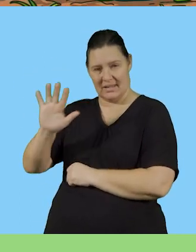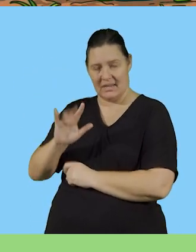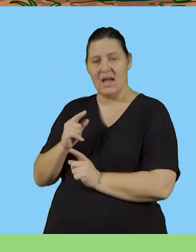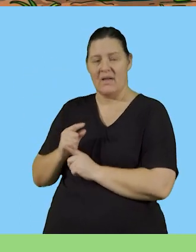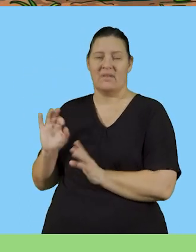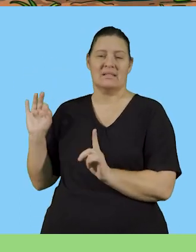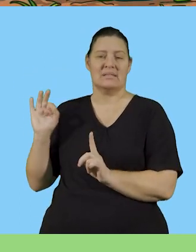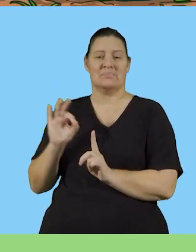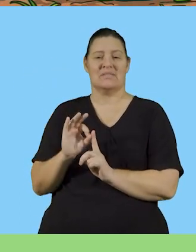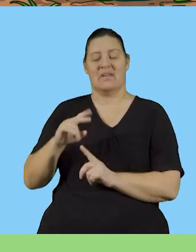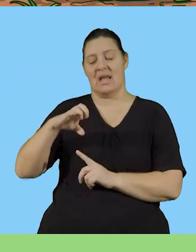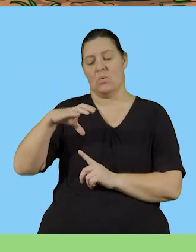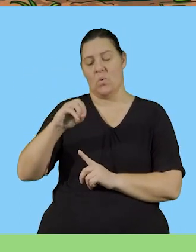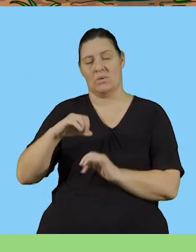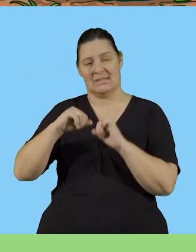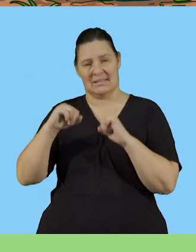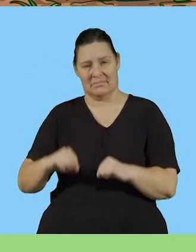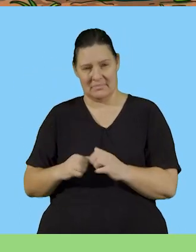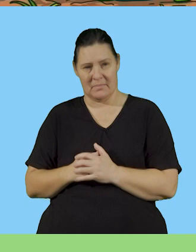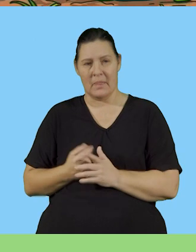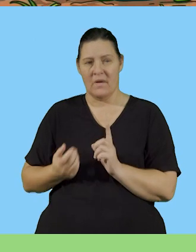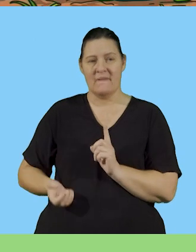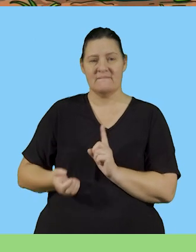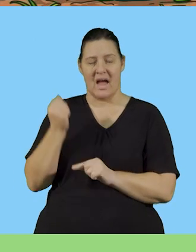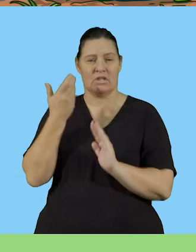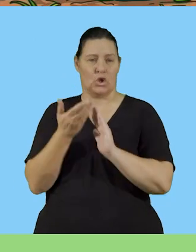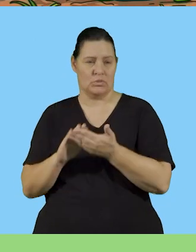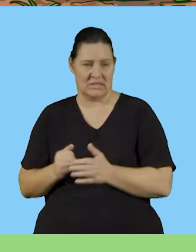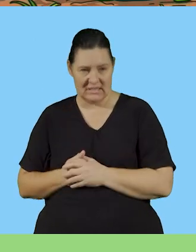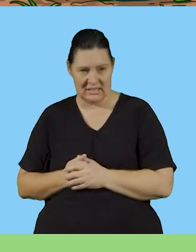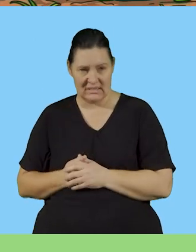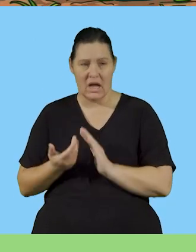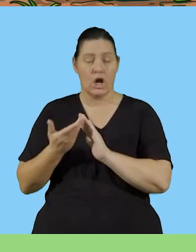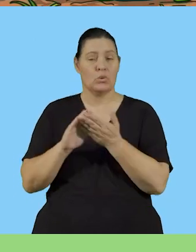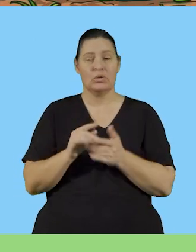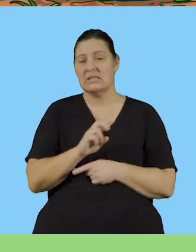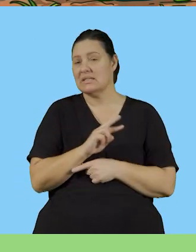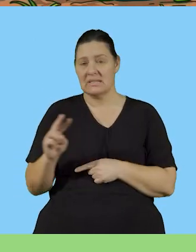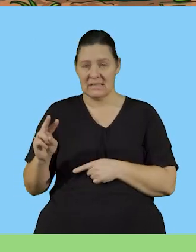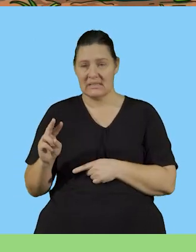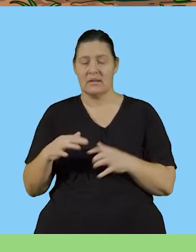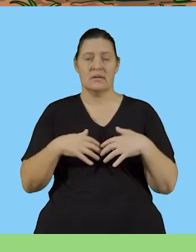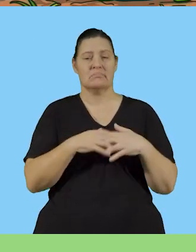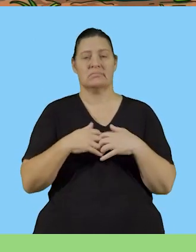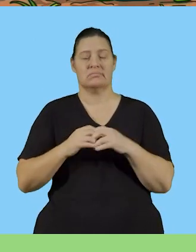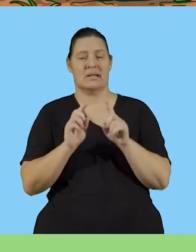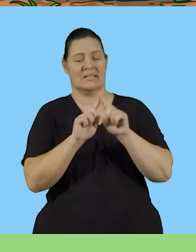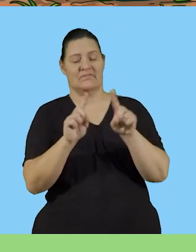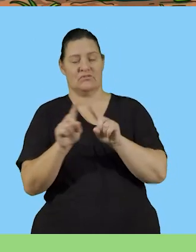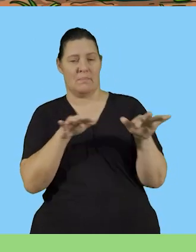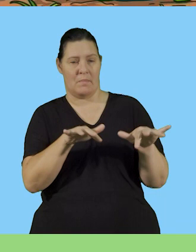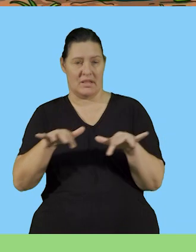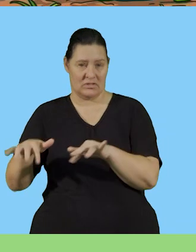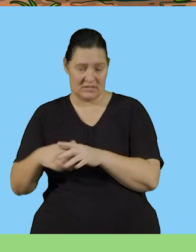they say that in a particular ecosystem, we find a community. And if you remember, a community is made up of